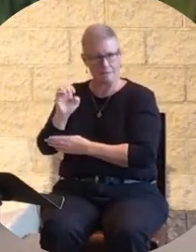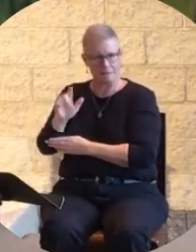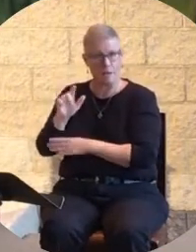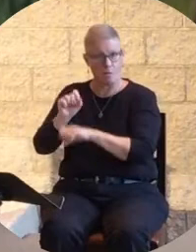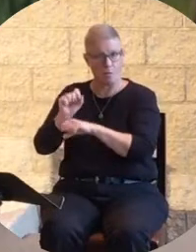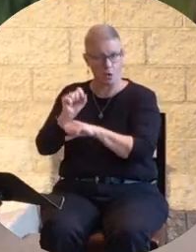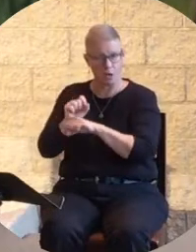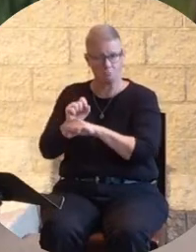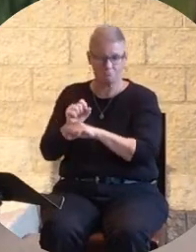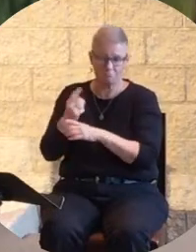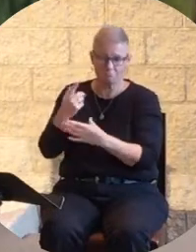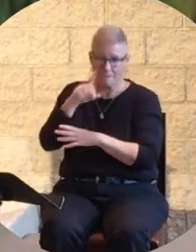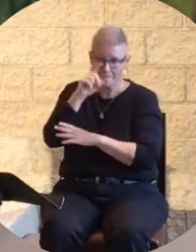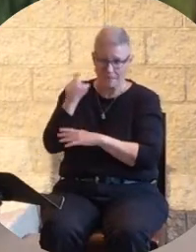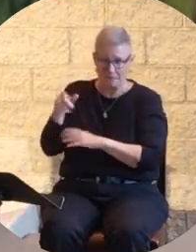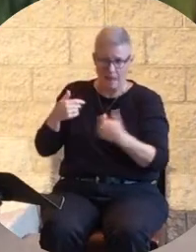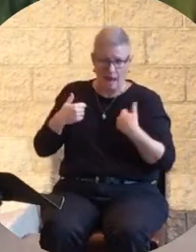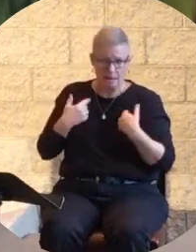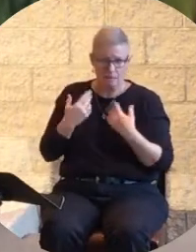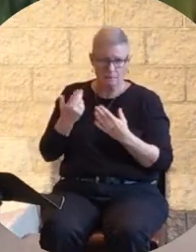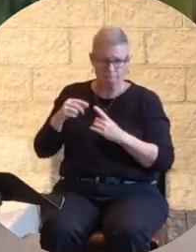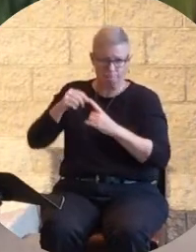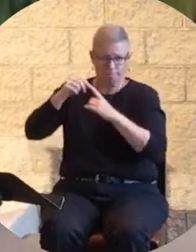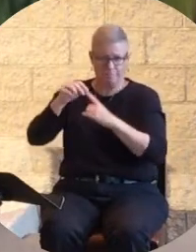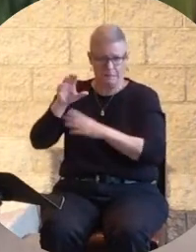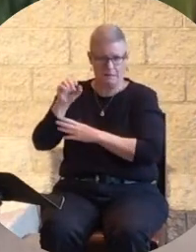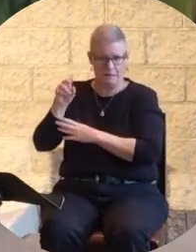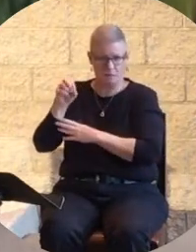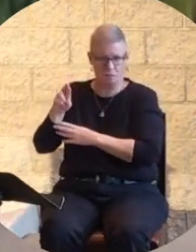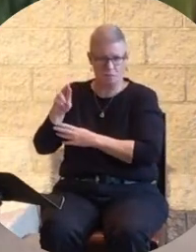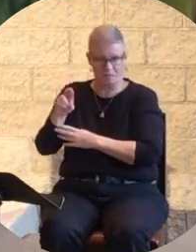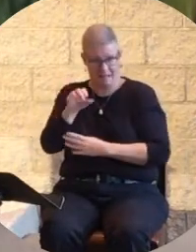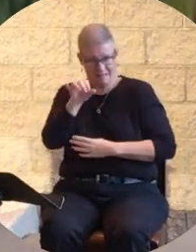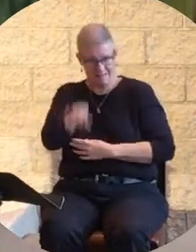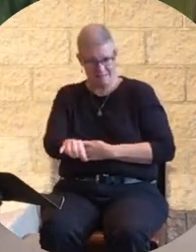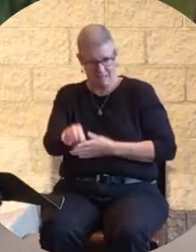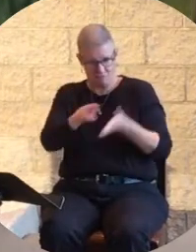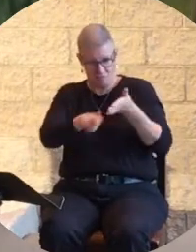unique cancer. This has happened since 2000.